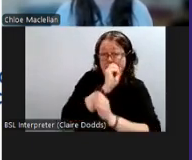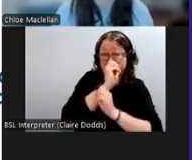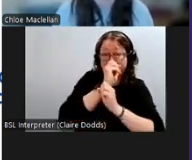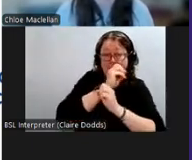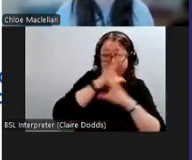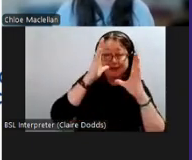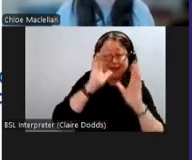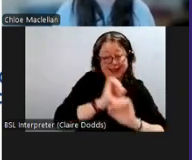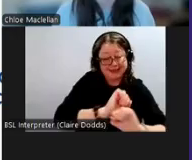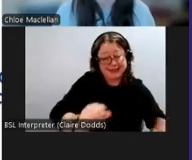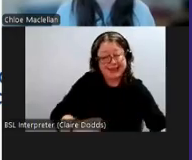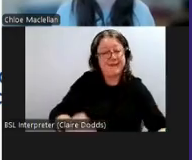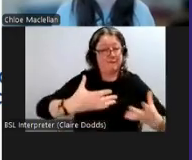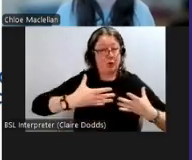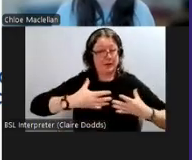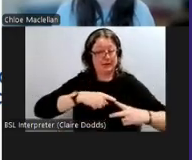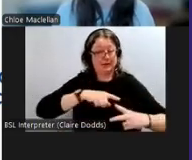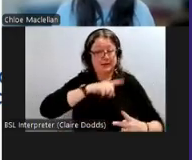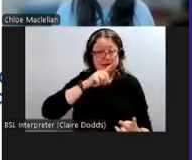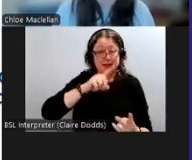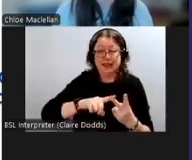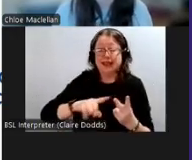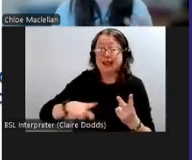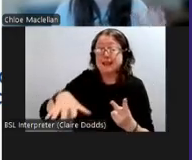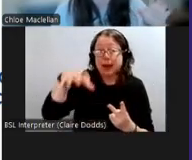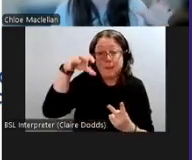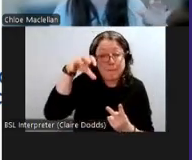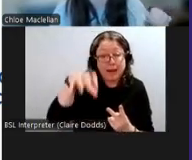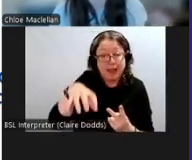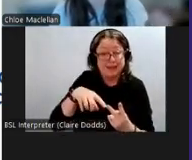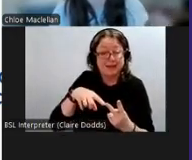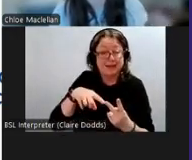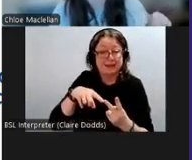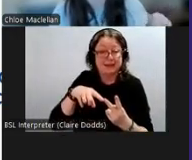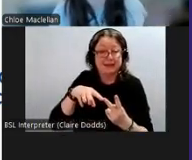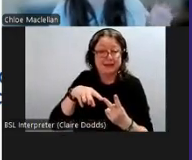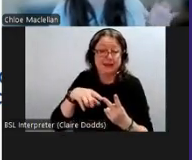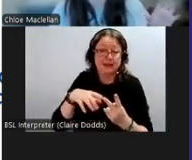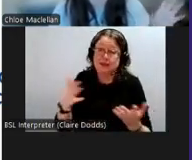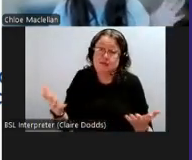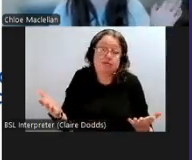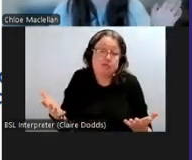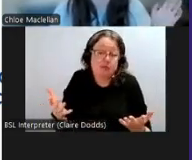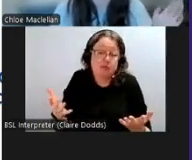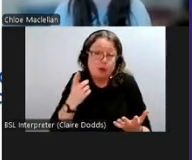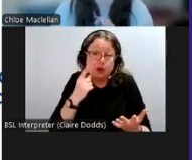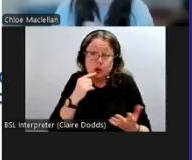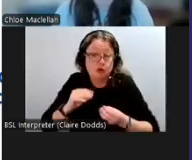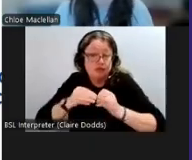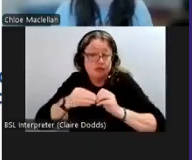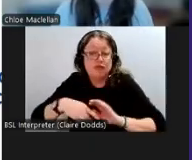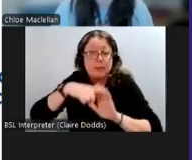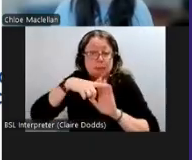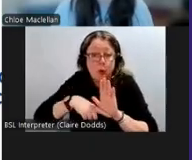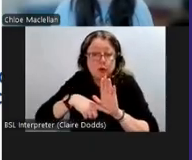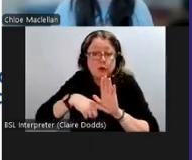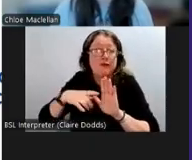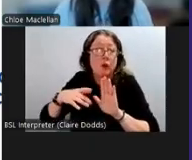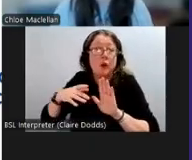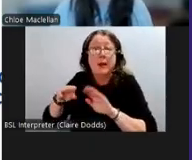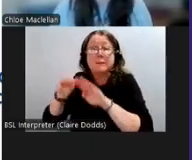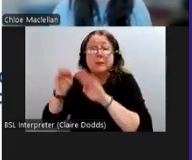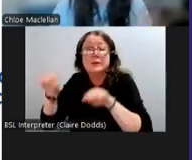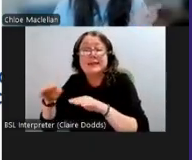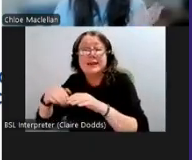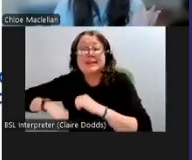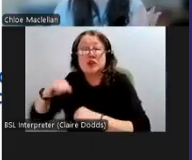different places differently, that we could do a report for a museum in Scotland and give it to a museum in Brighton,